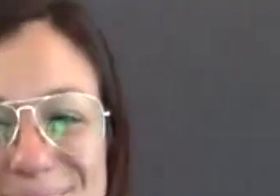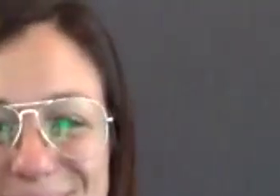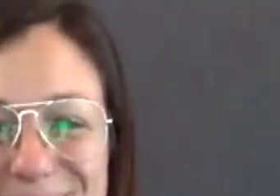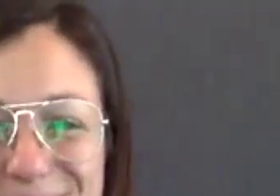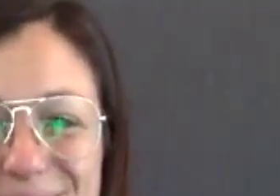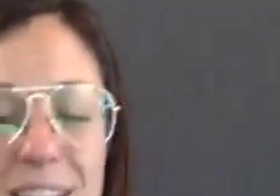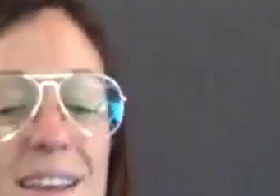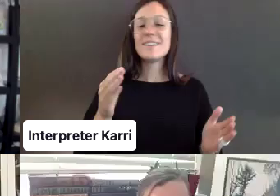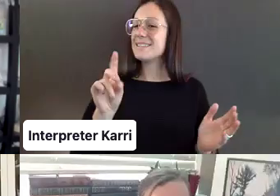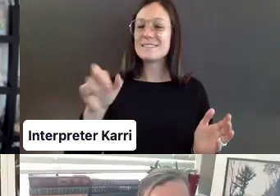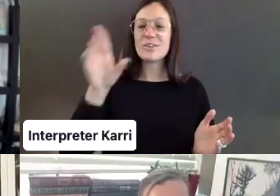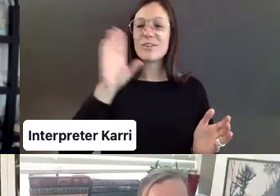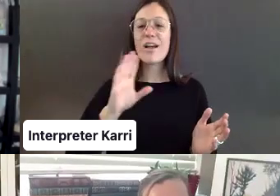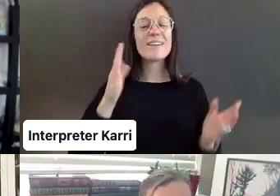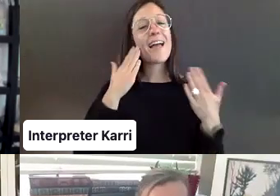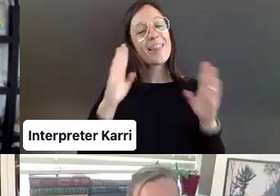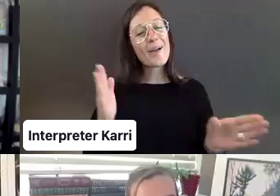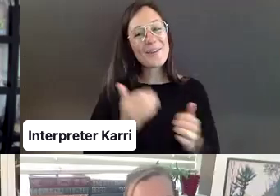Dear God. Hello, everyone.